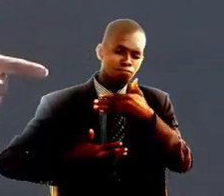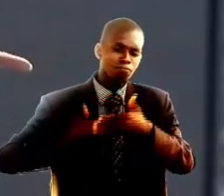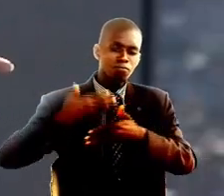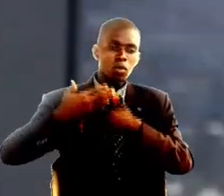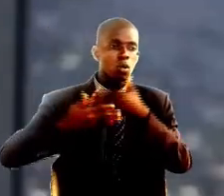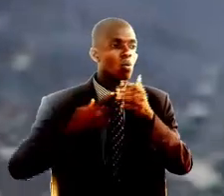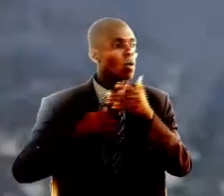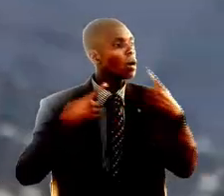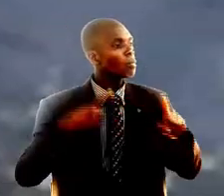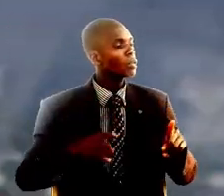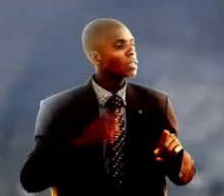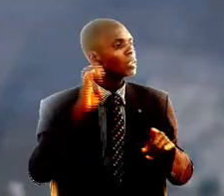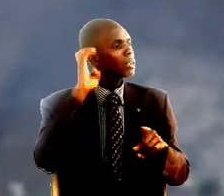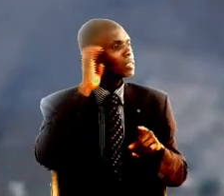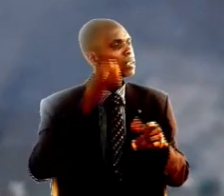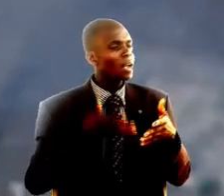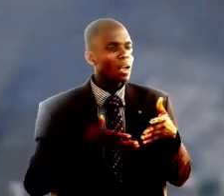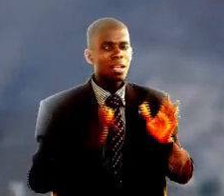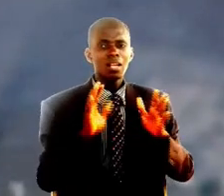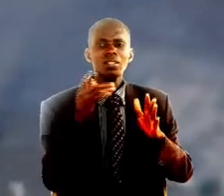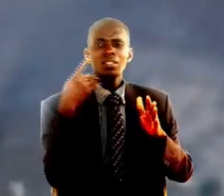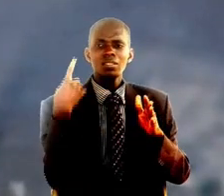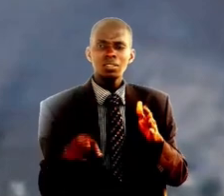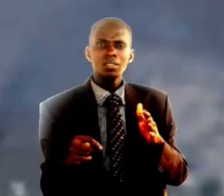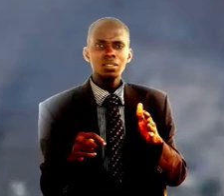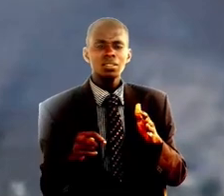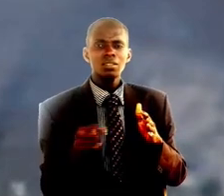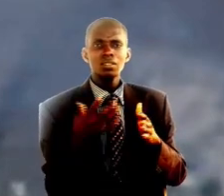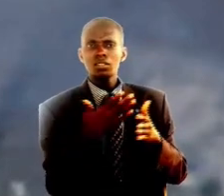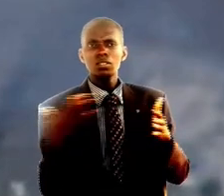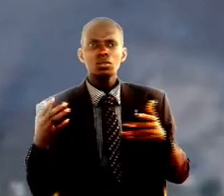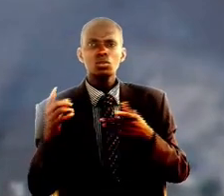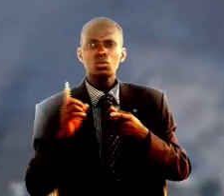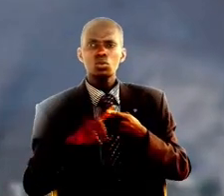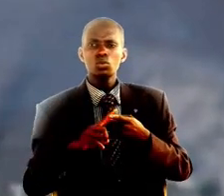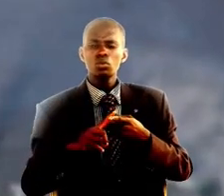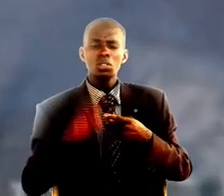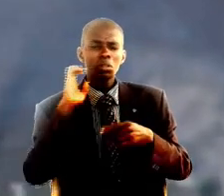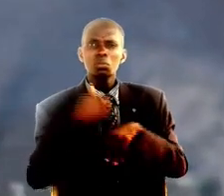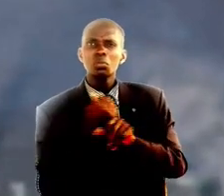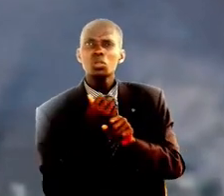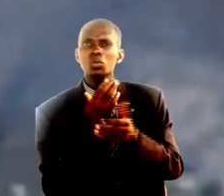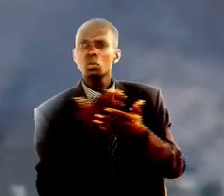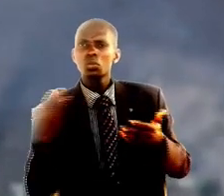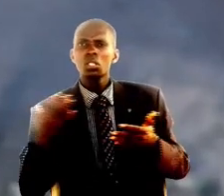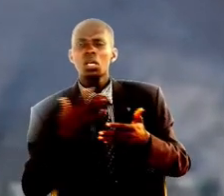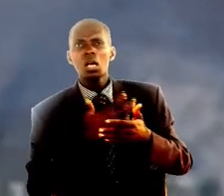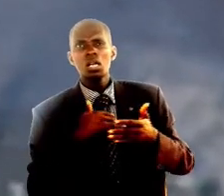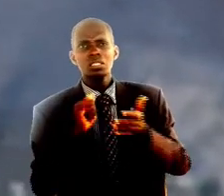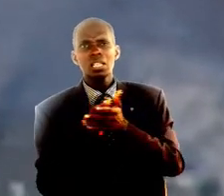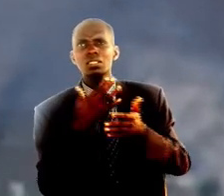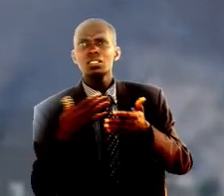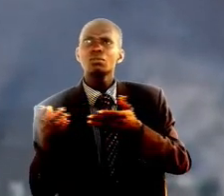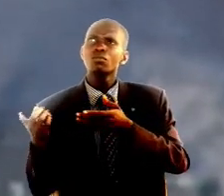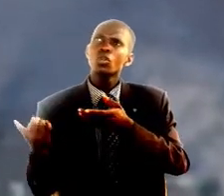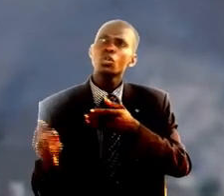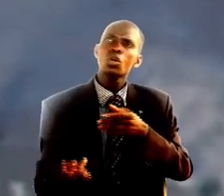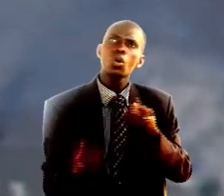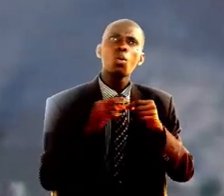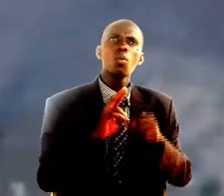the string to be pulled. And then he came up. Looks like I'm doing it. Try. And then up and up